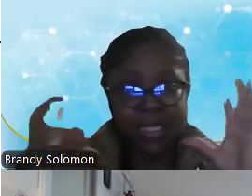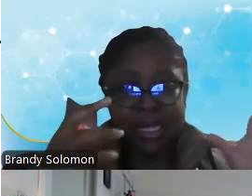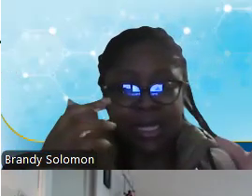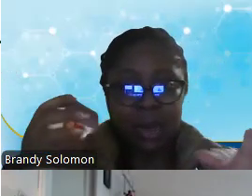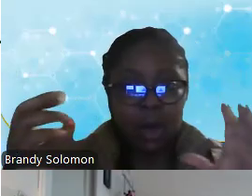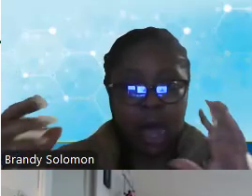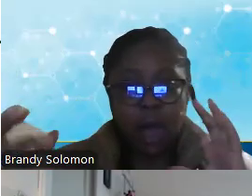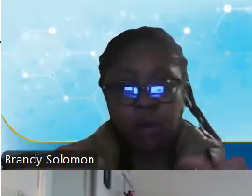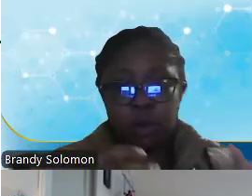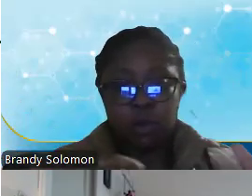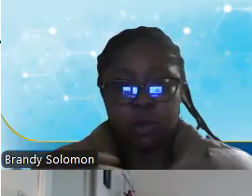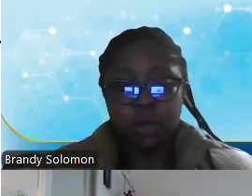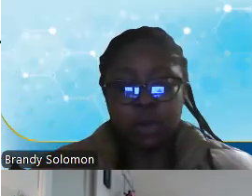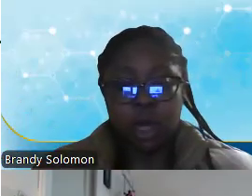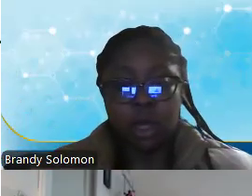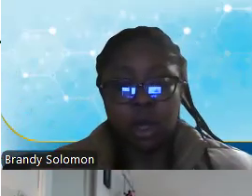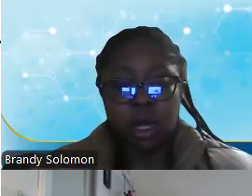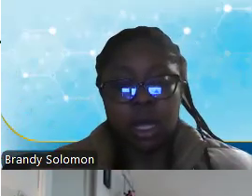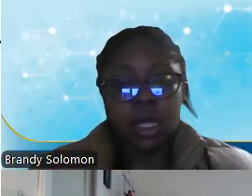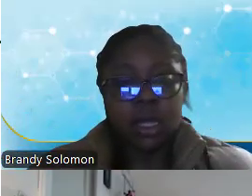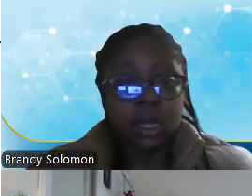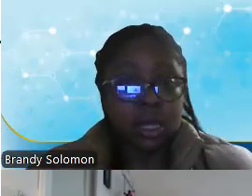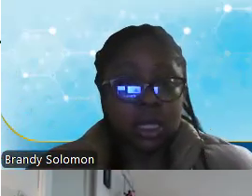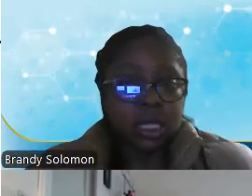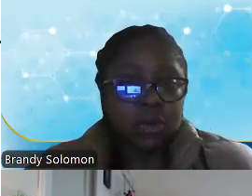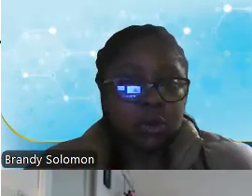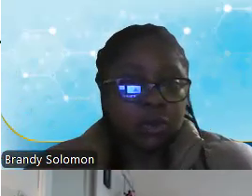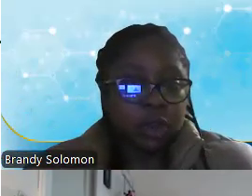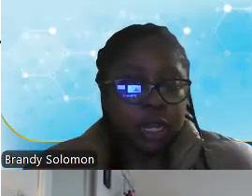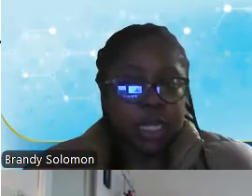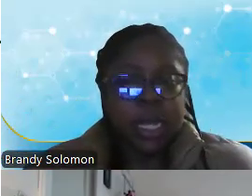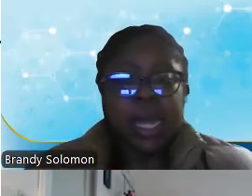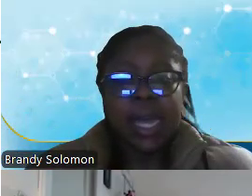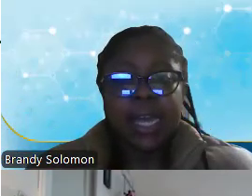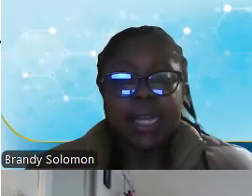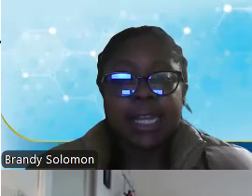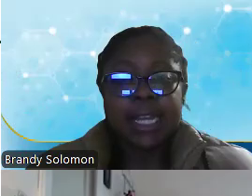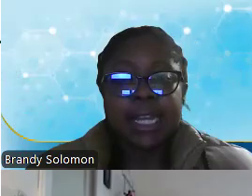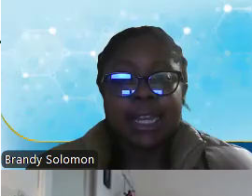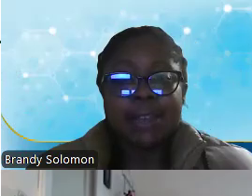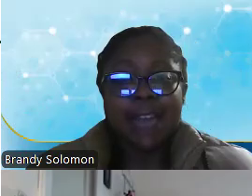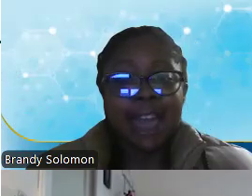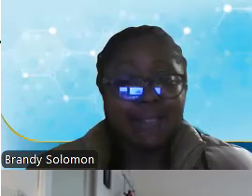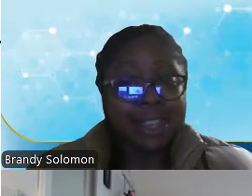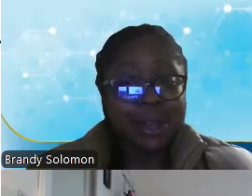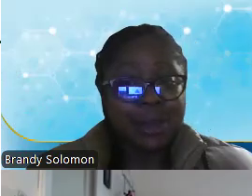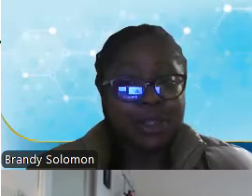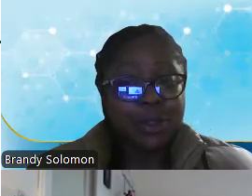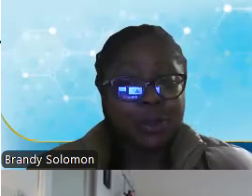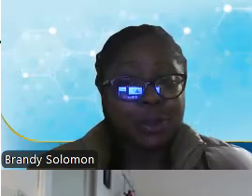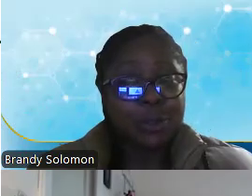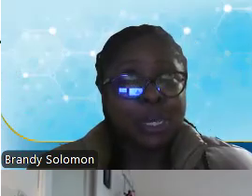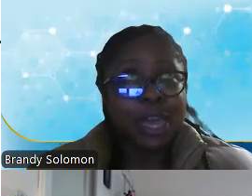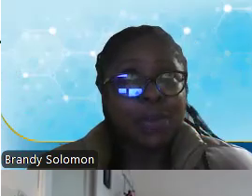our minds thinking about how we're moving people along the continuum of learning. And having